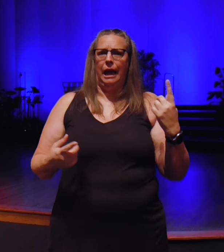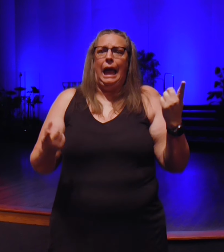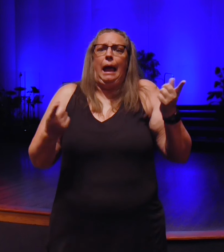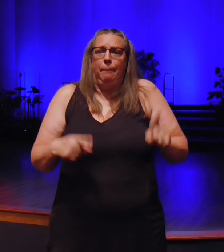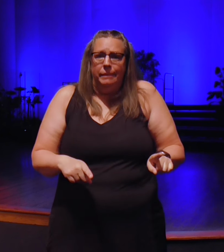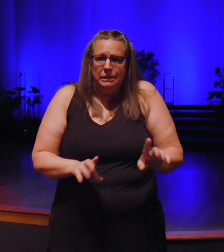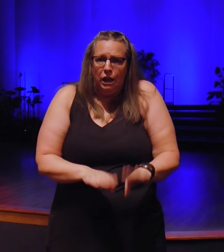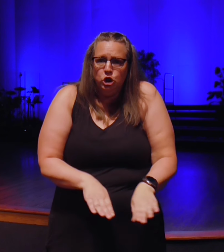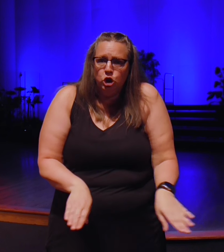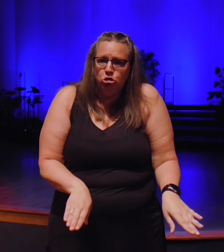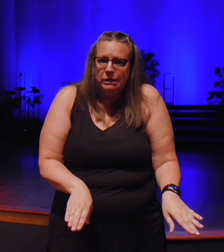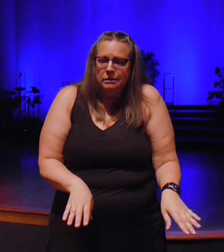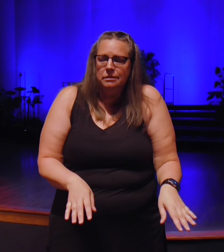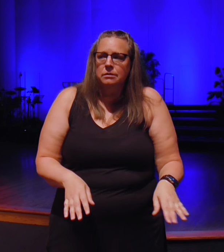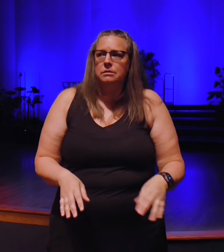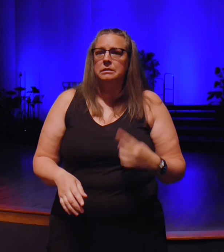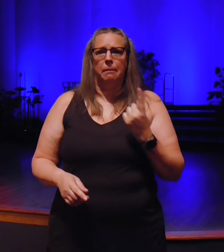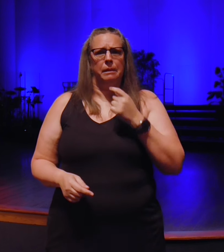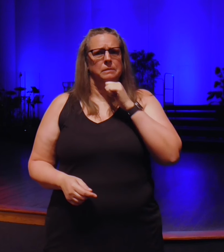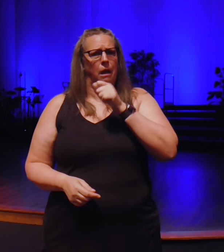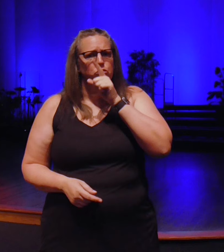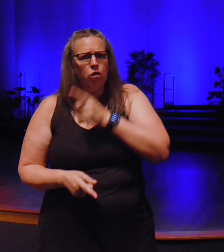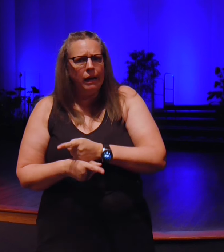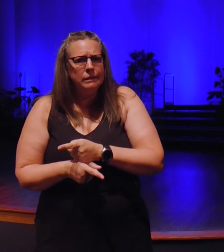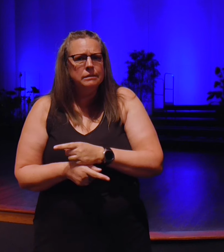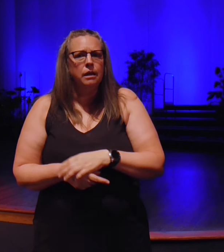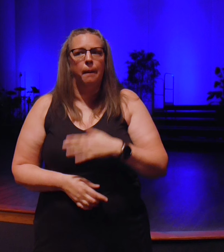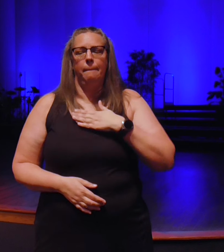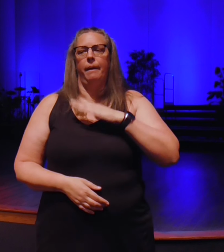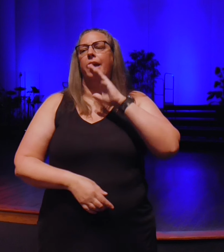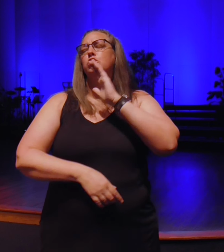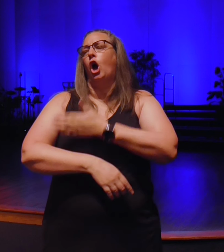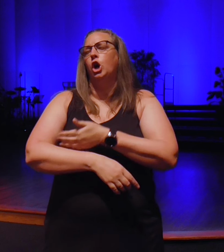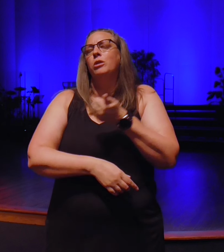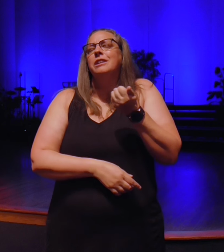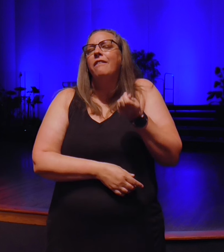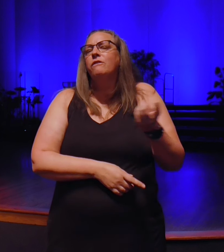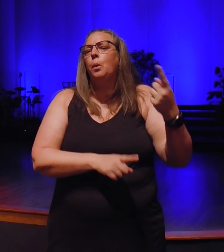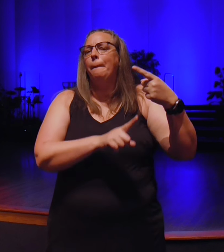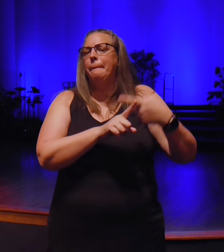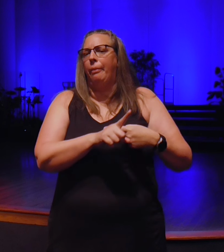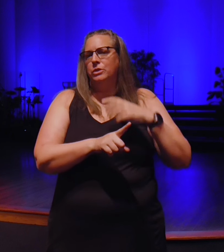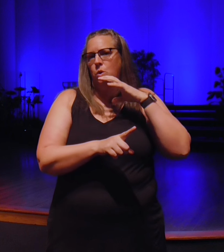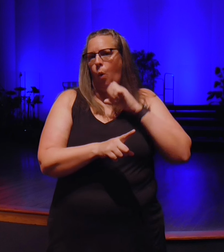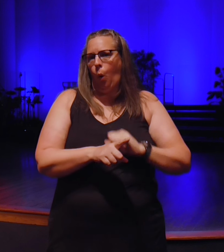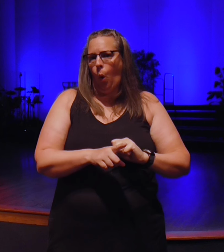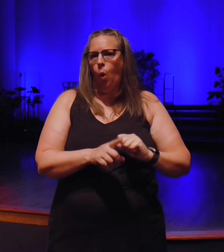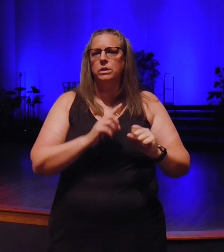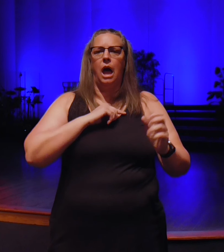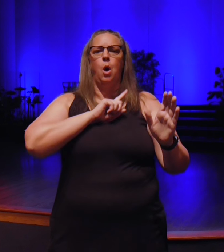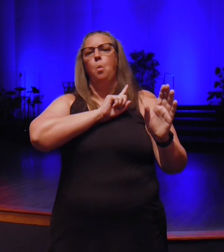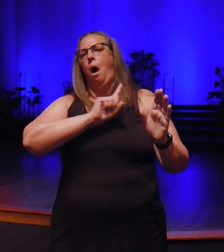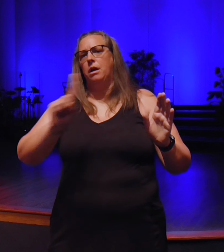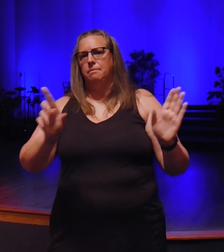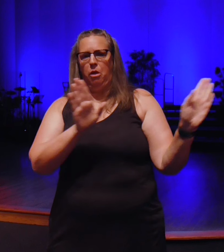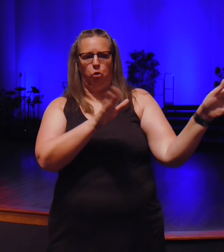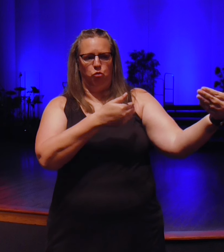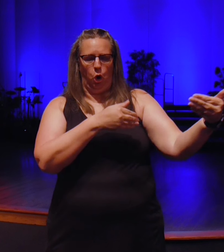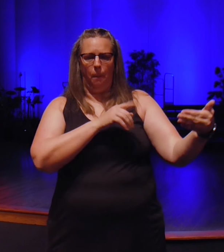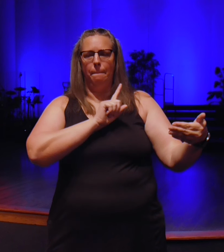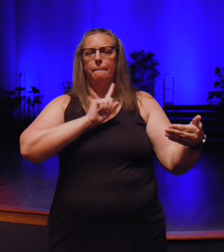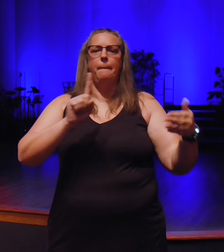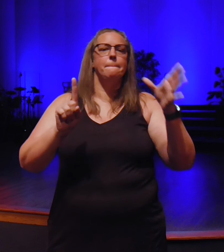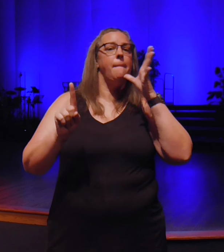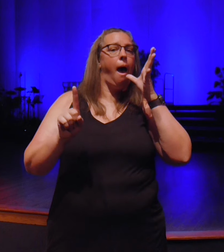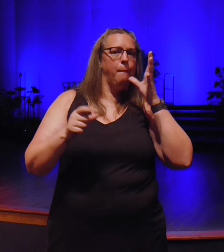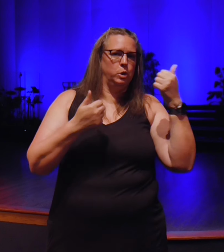right. When my daughter was just a few months old, I walked by her room where her mom was trying to help her